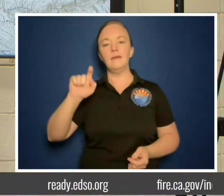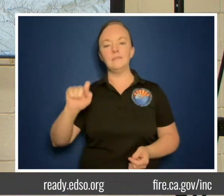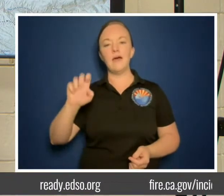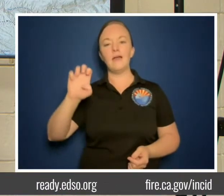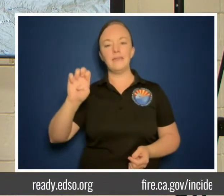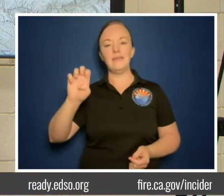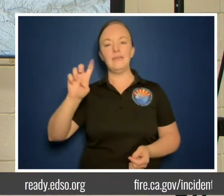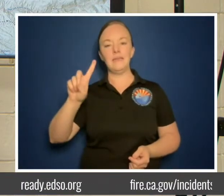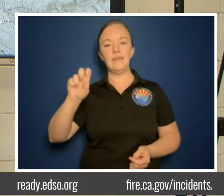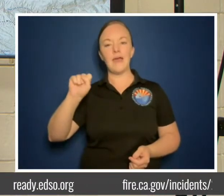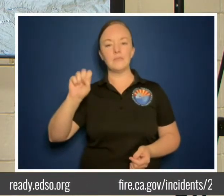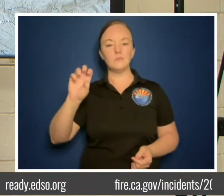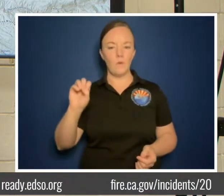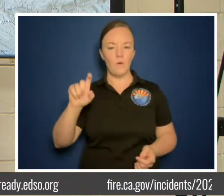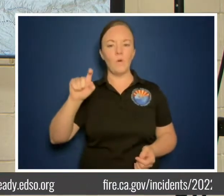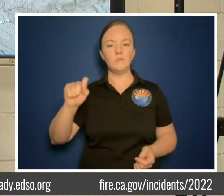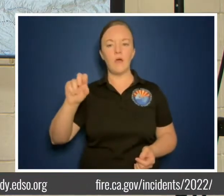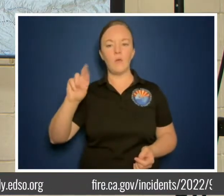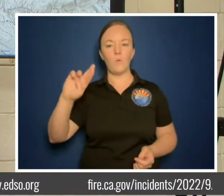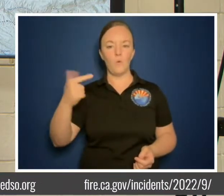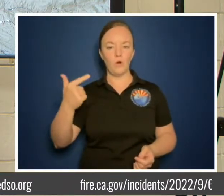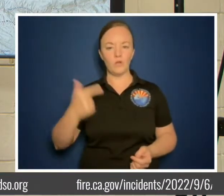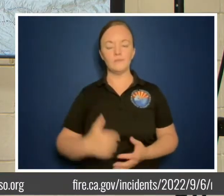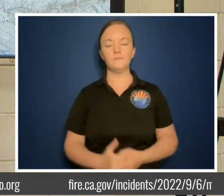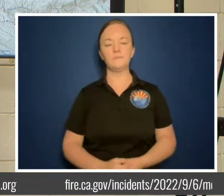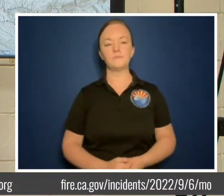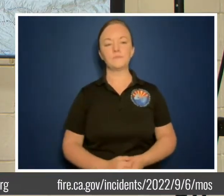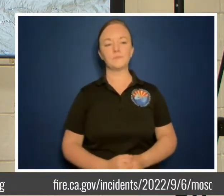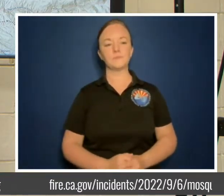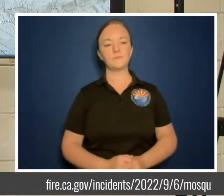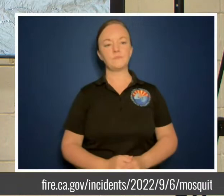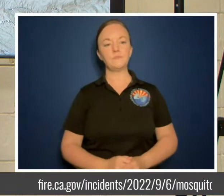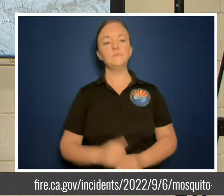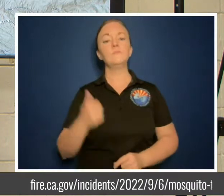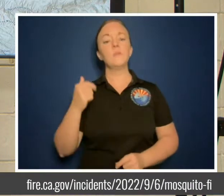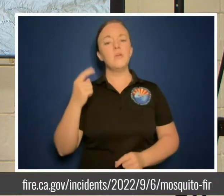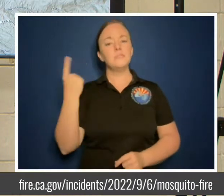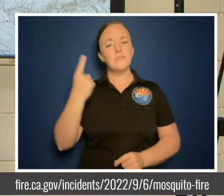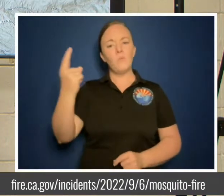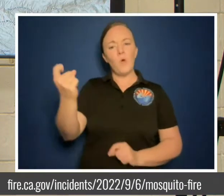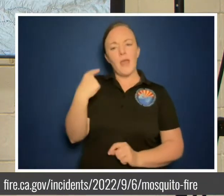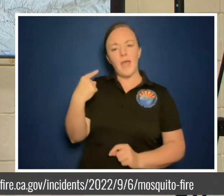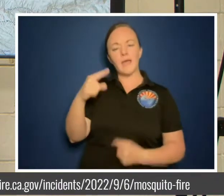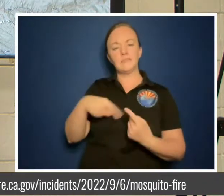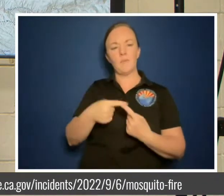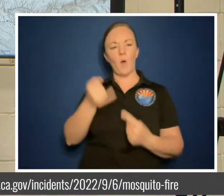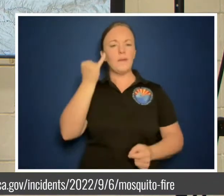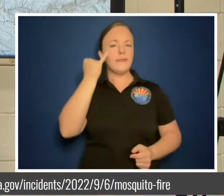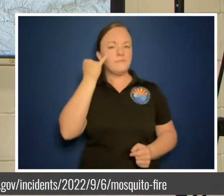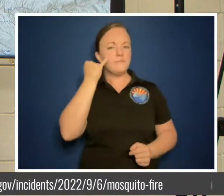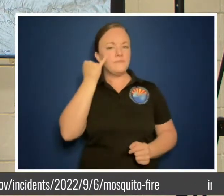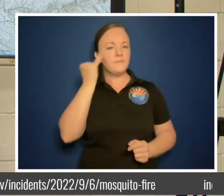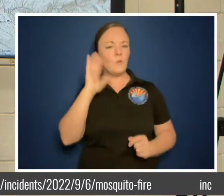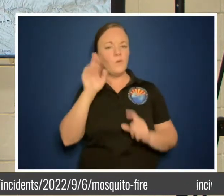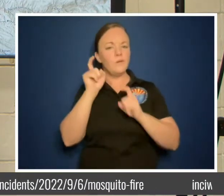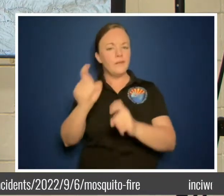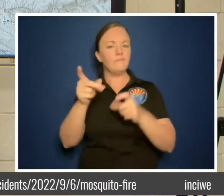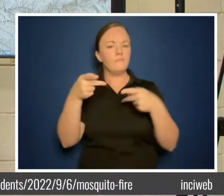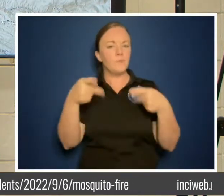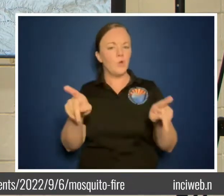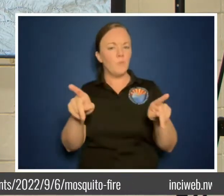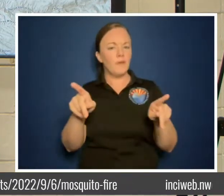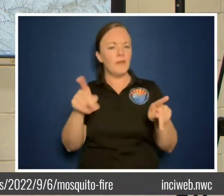ready.edso.org. And then, so we've had a question about whether or not permits are going to be issued to get